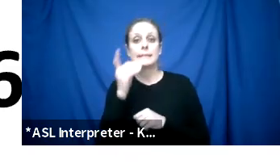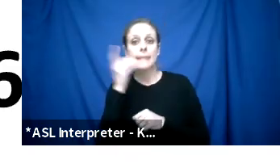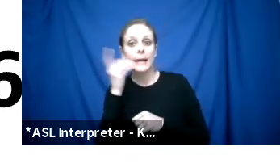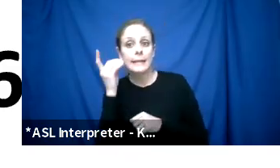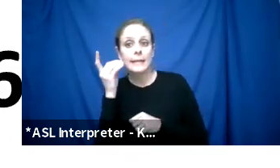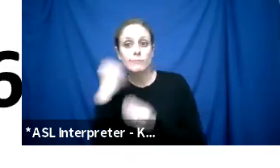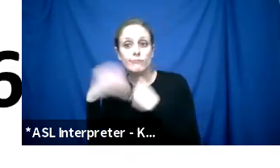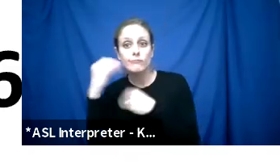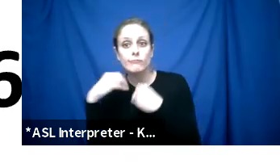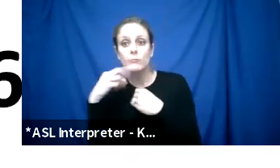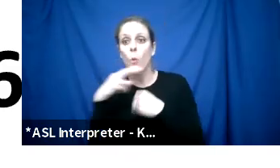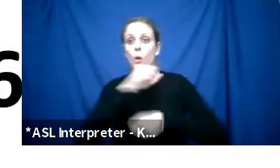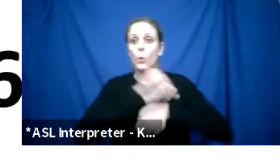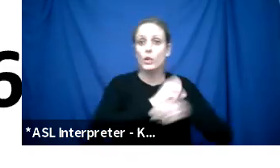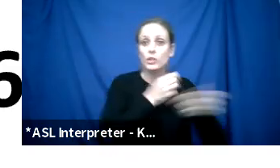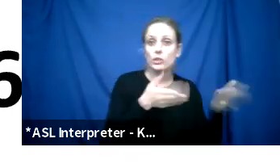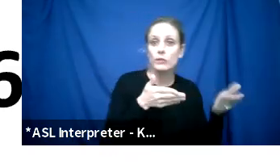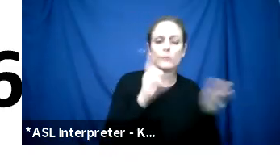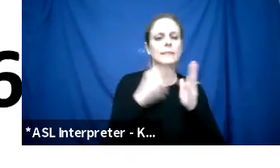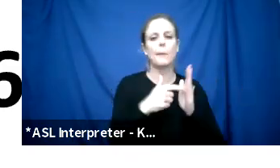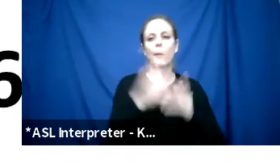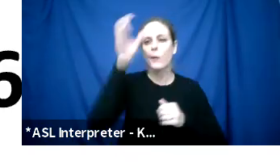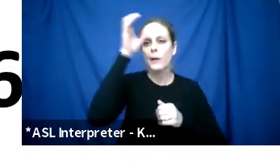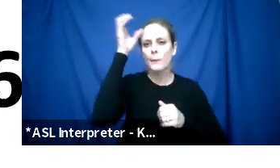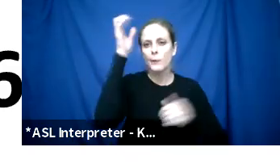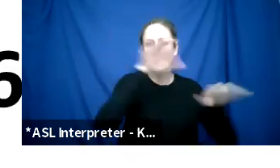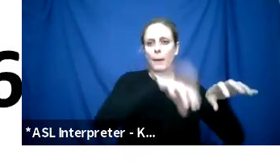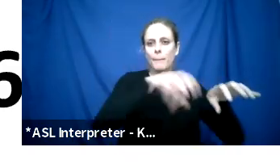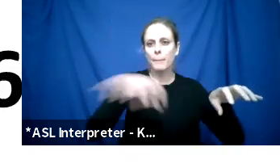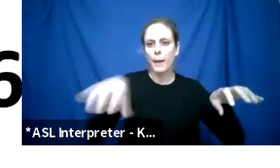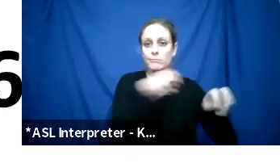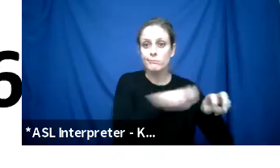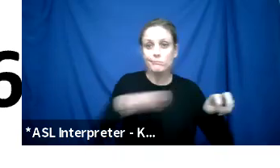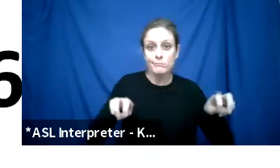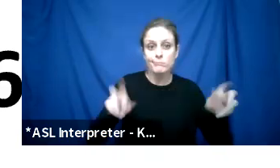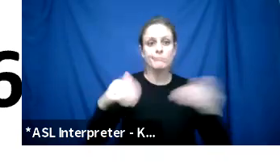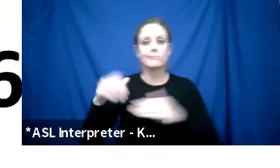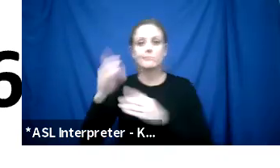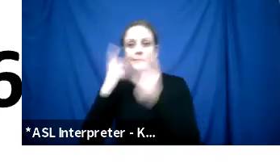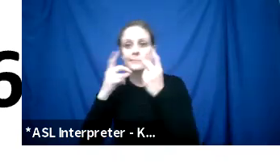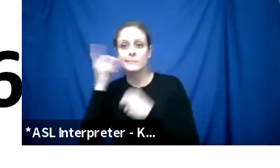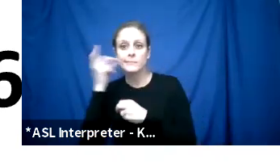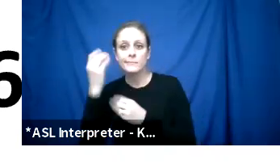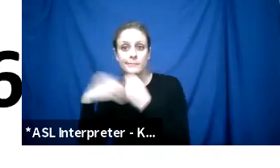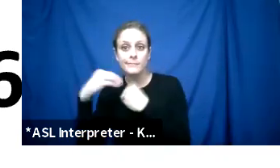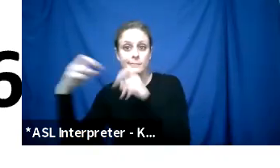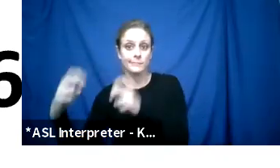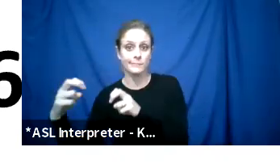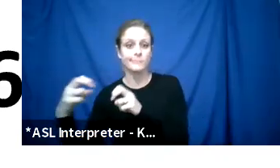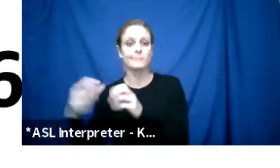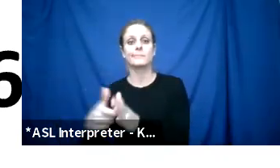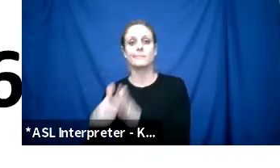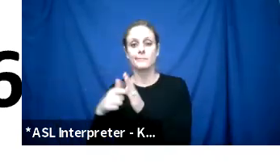area where you provide computers or work surfaces. The requirements in 226 get you access to at least